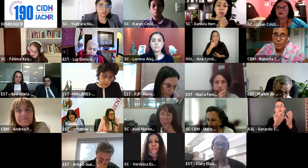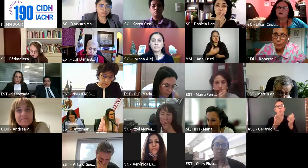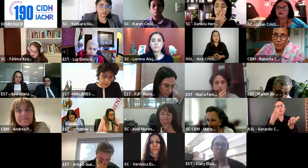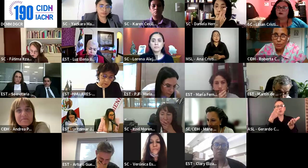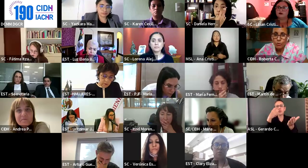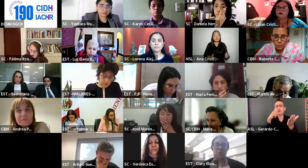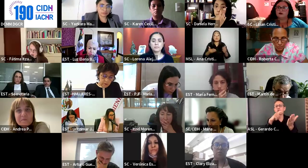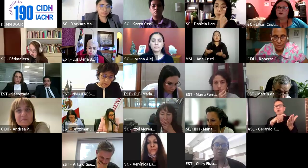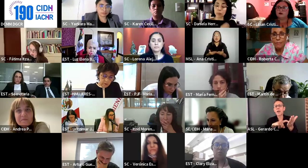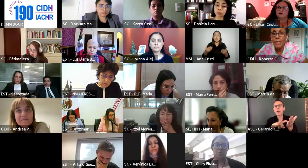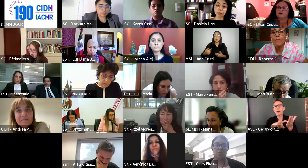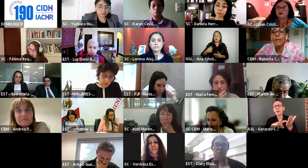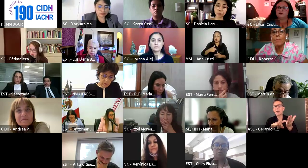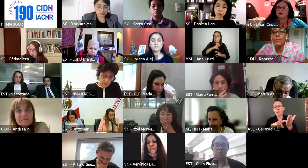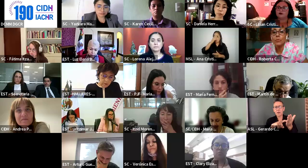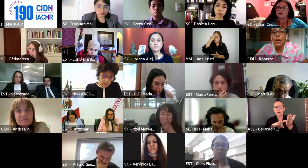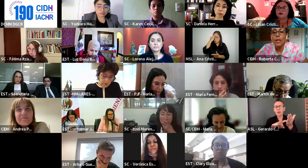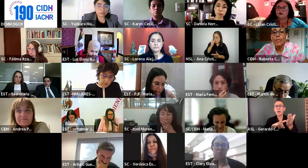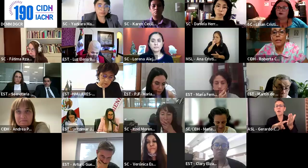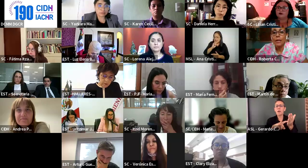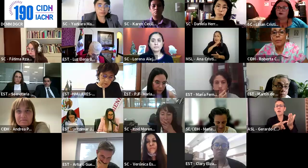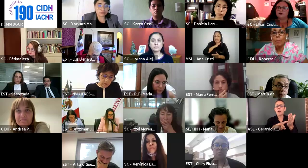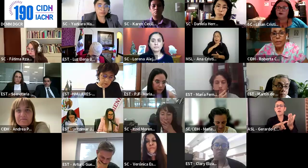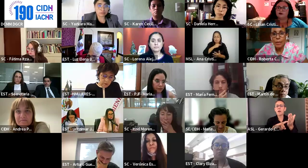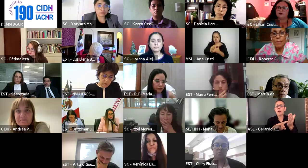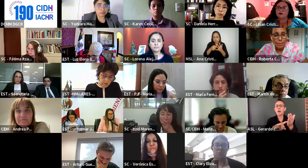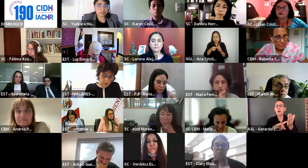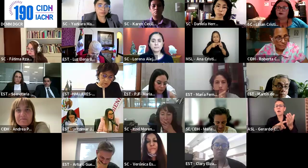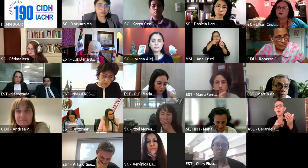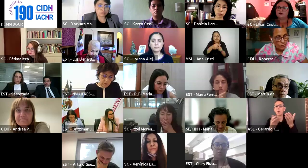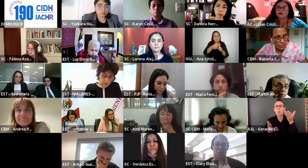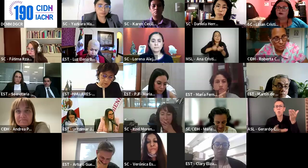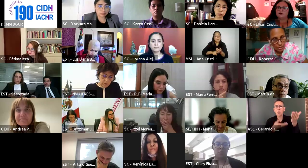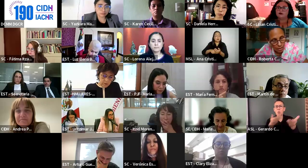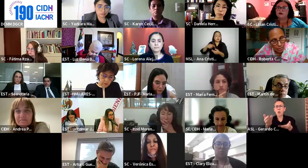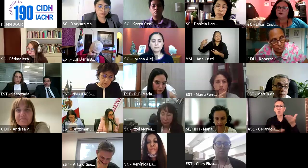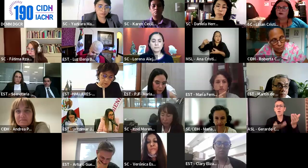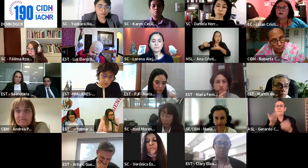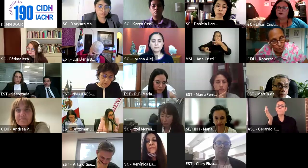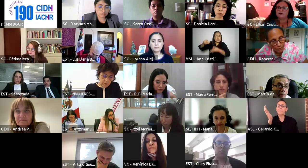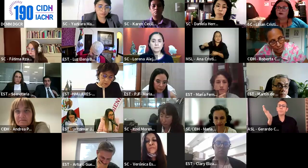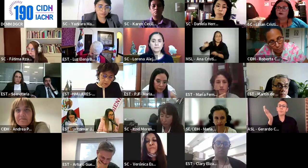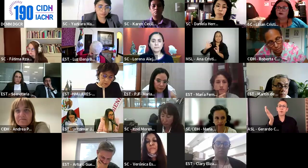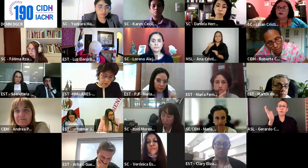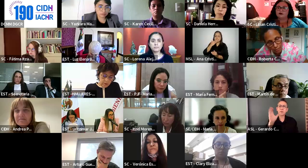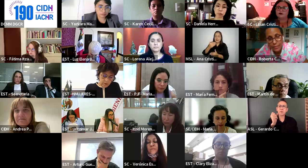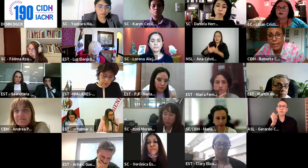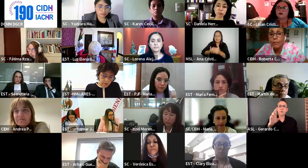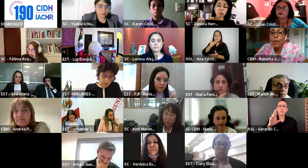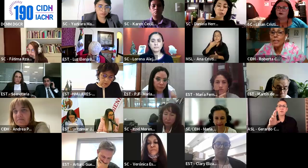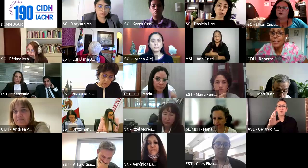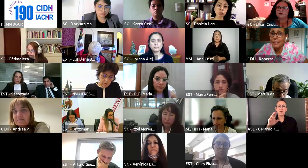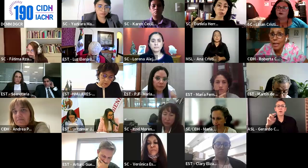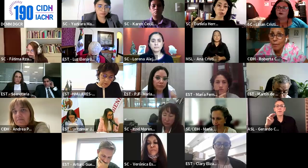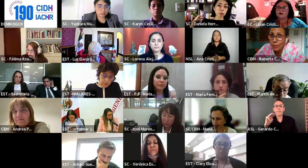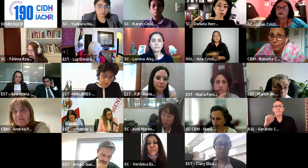which has been made within the judiciary. And I really very much welcome the presentation of Senora Mariama